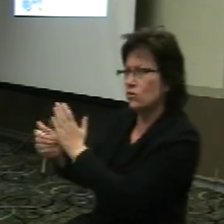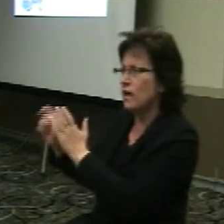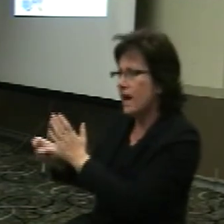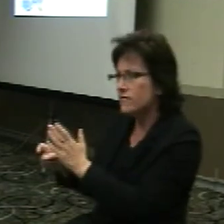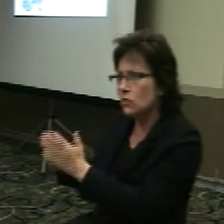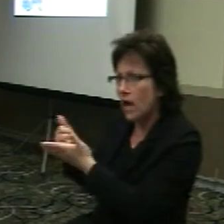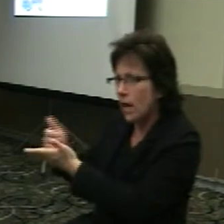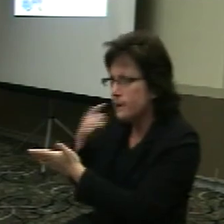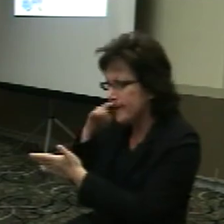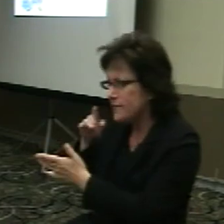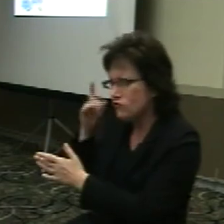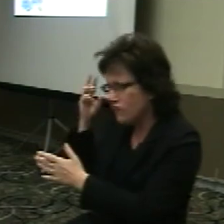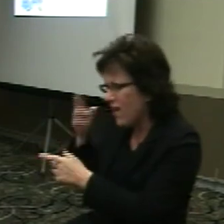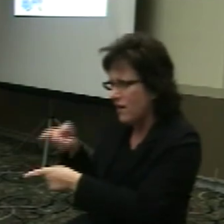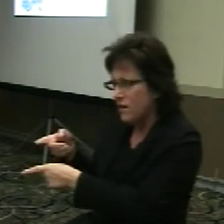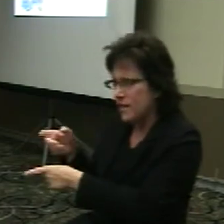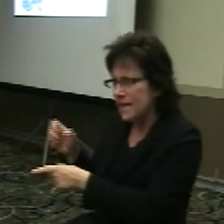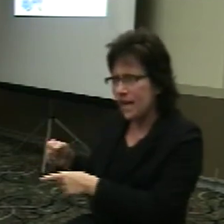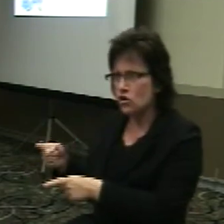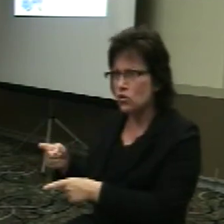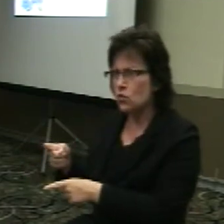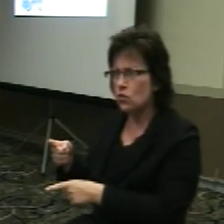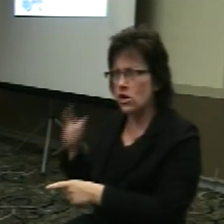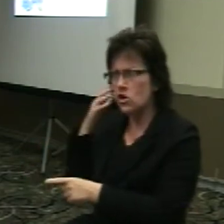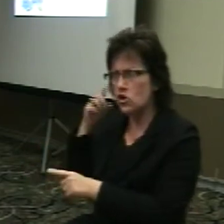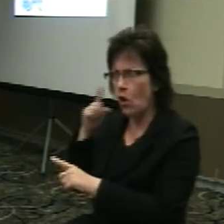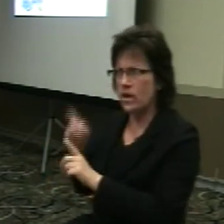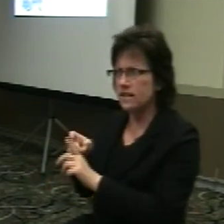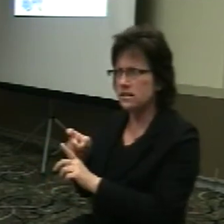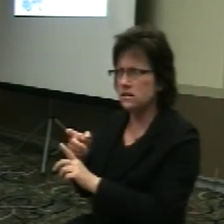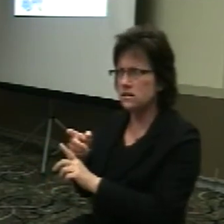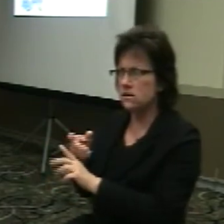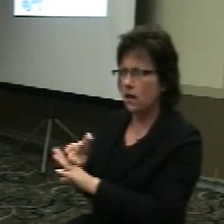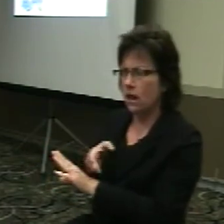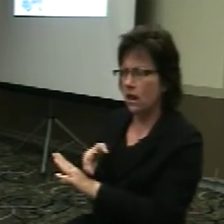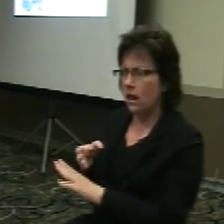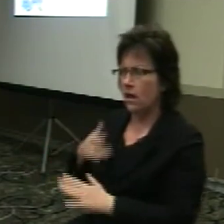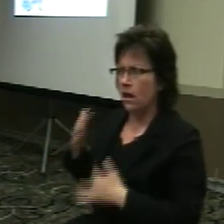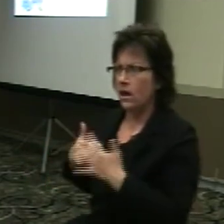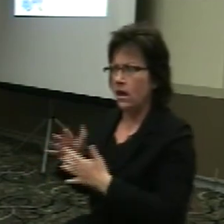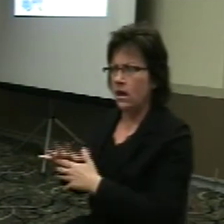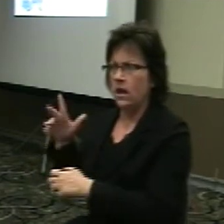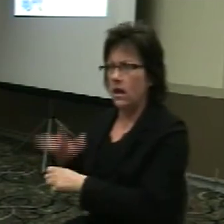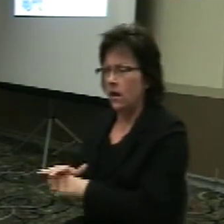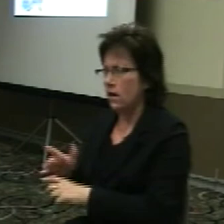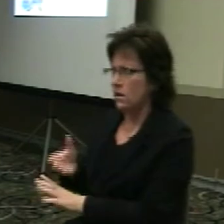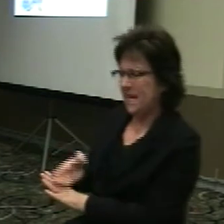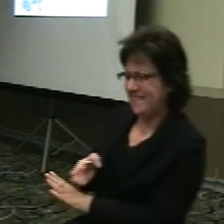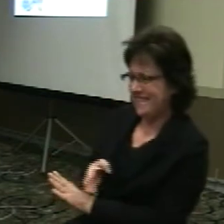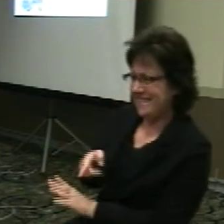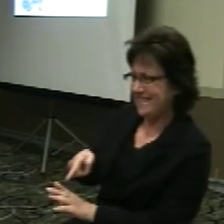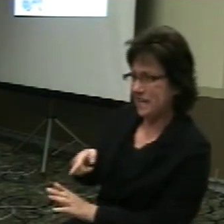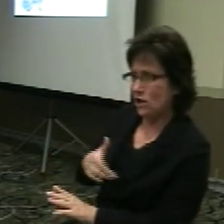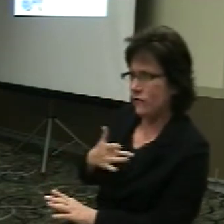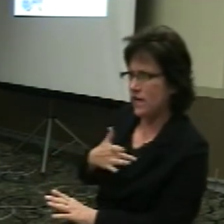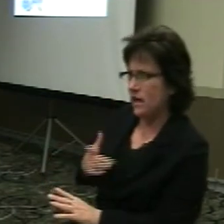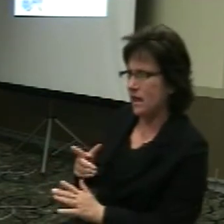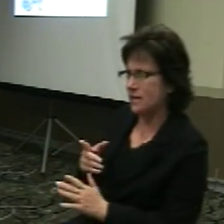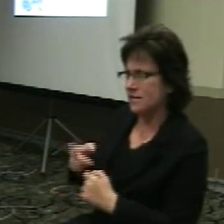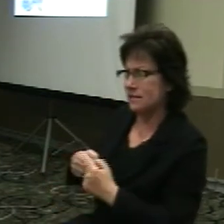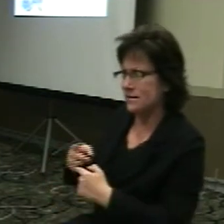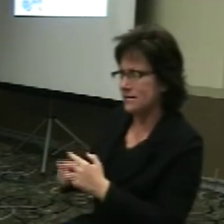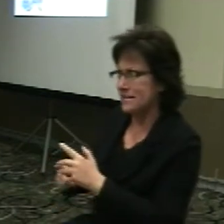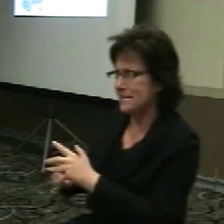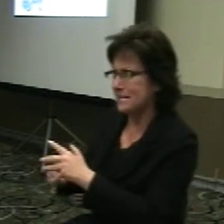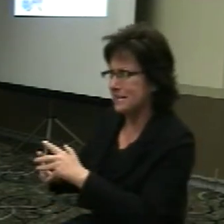can you feel yourself beginning to get anxious? When you do, and I may have to